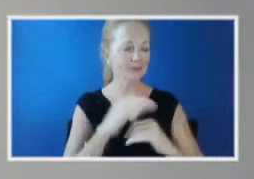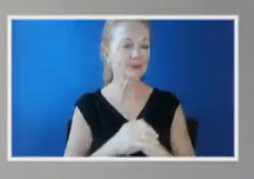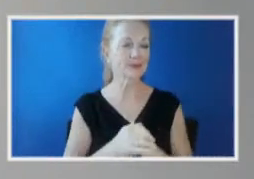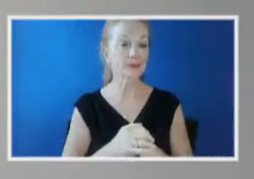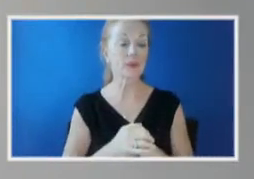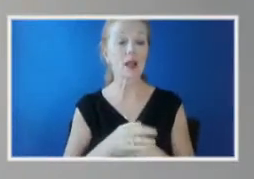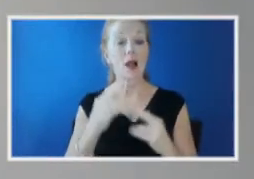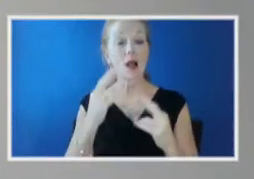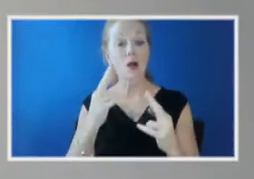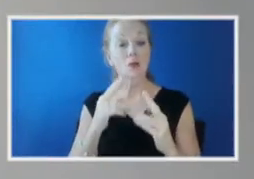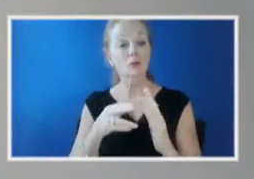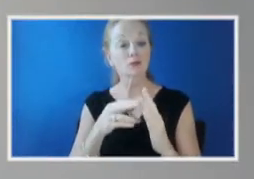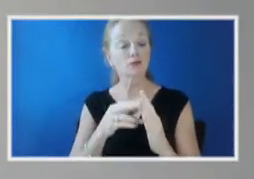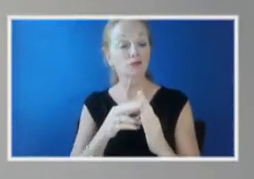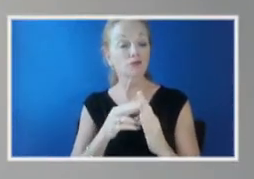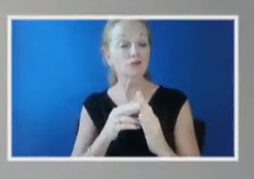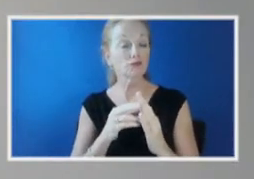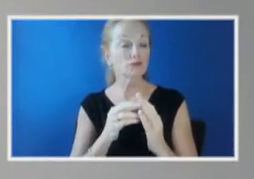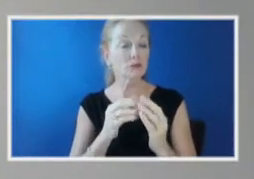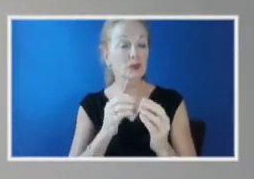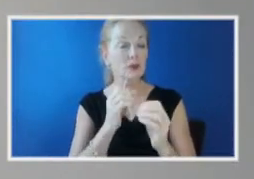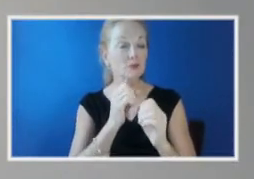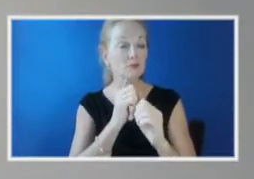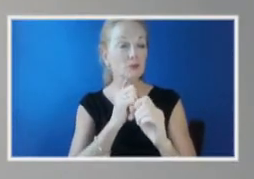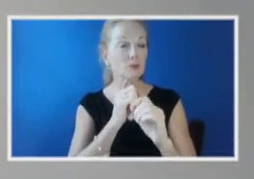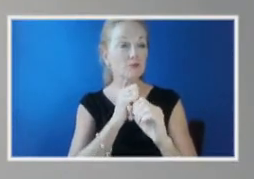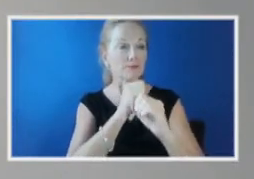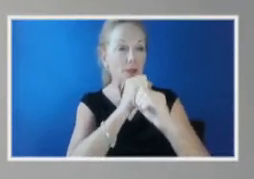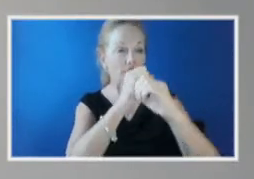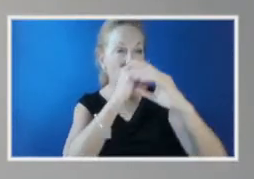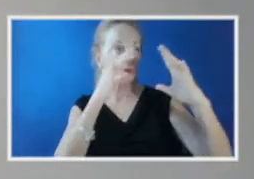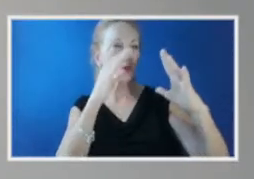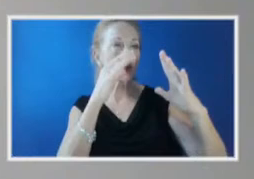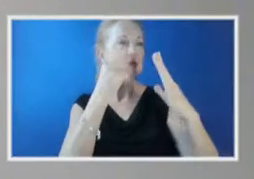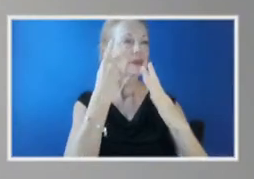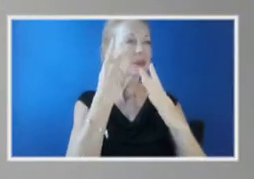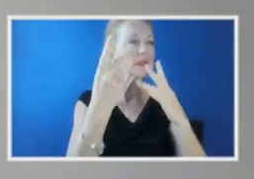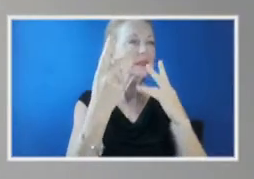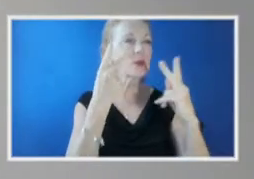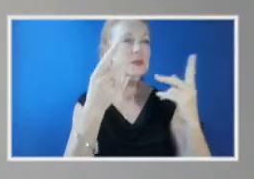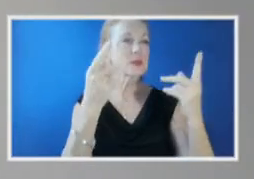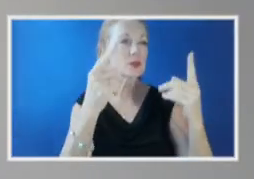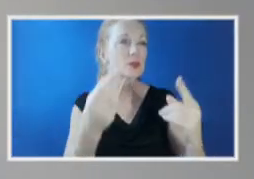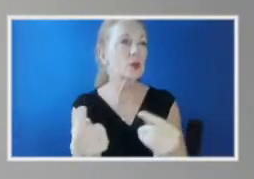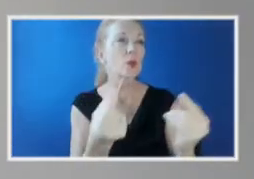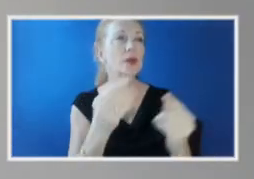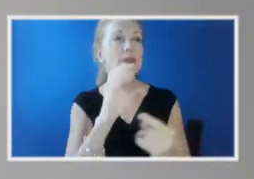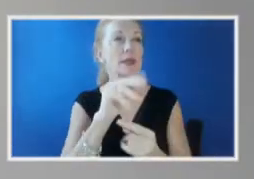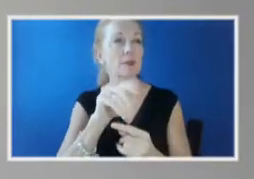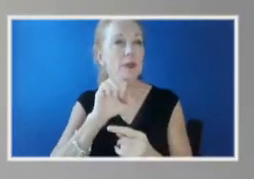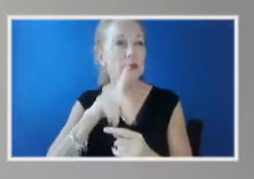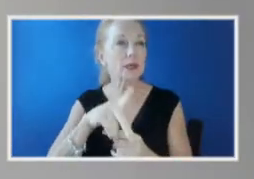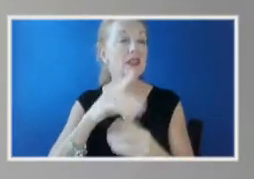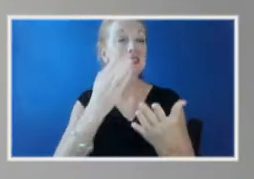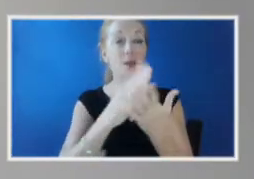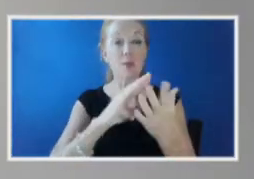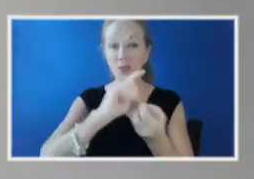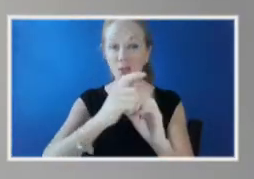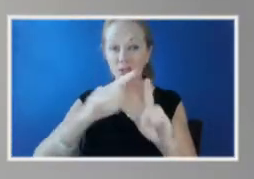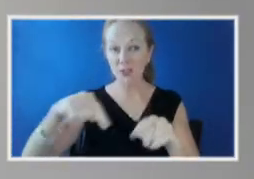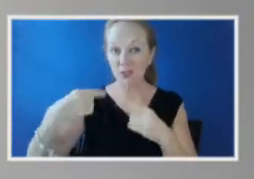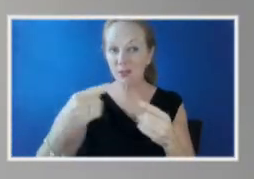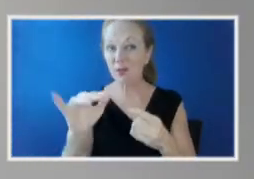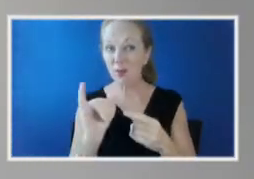overview of what we're looking at within CMPD and some of the changes not only that we have made and some directions that we're looking at within